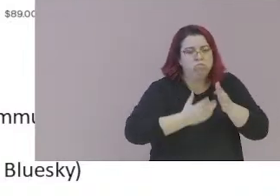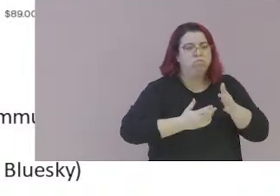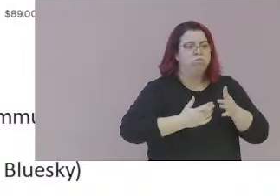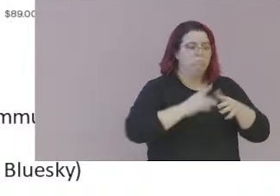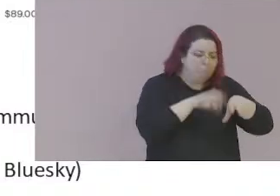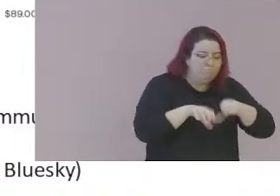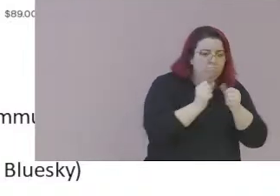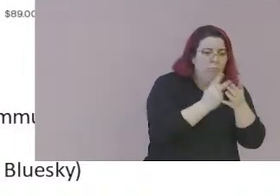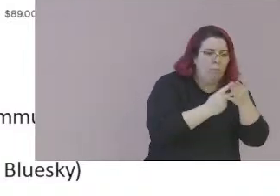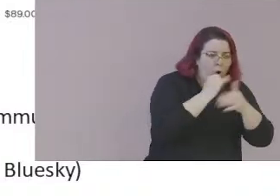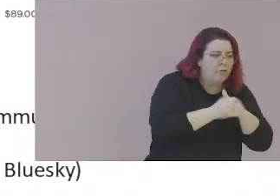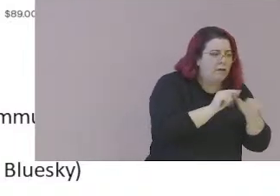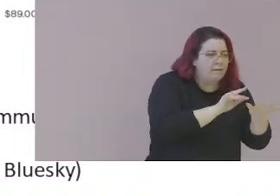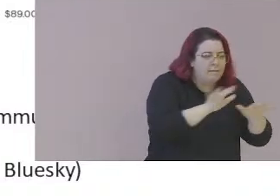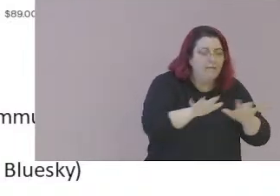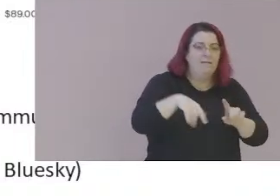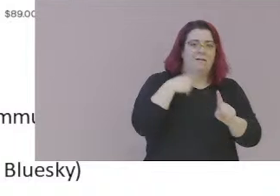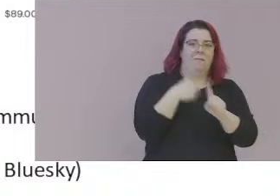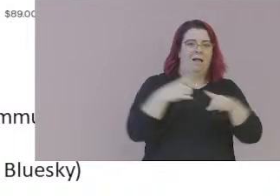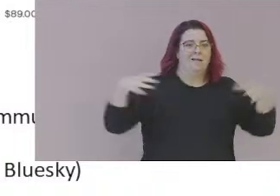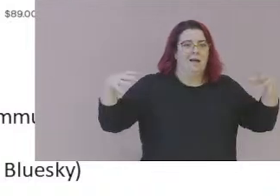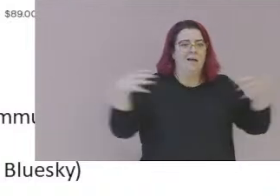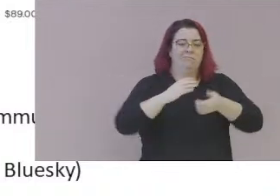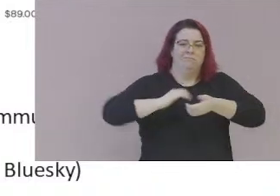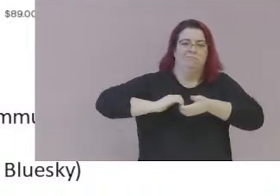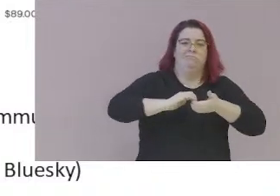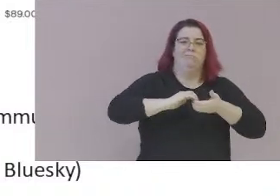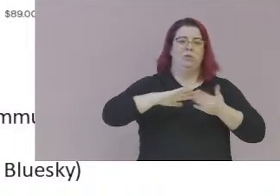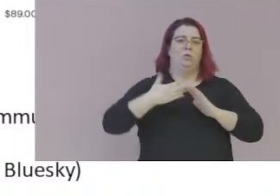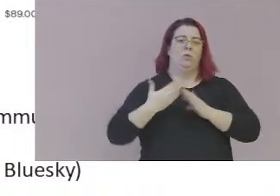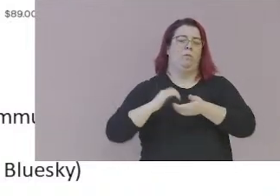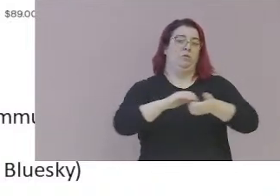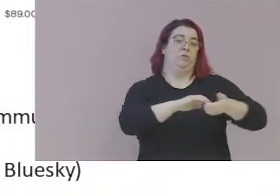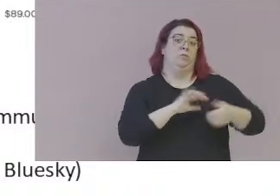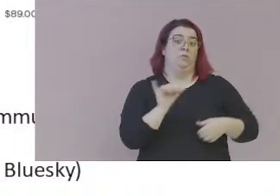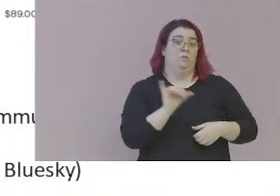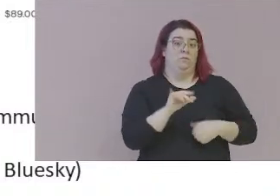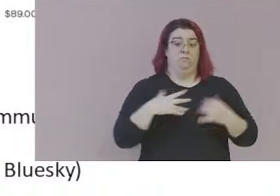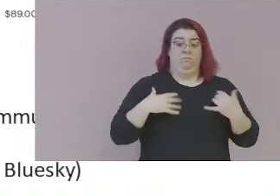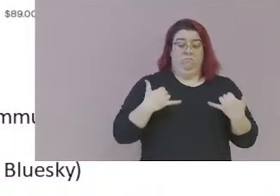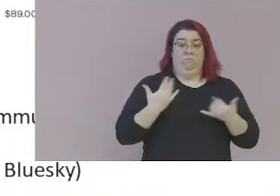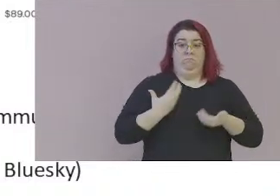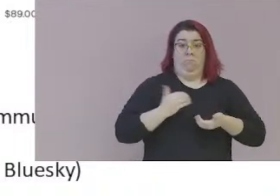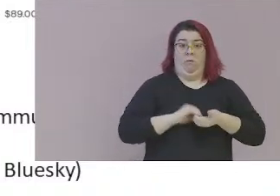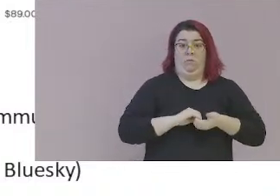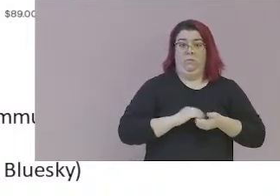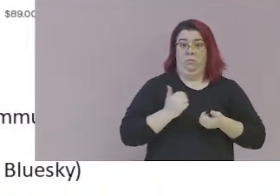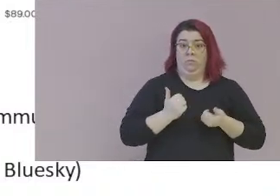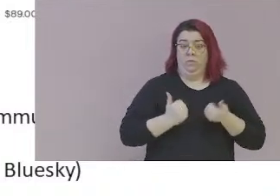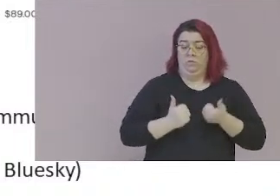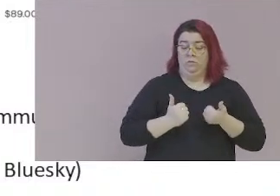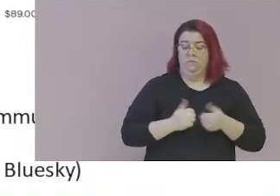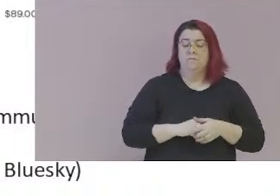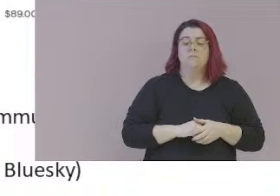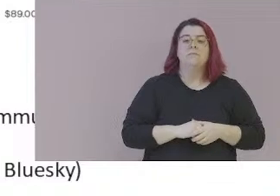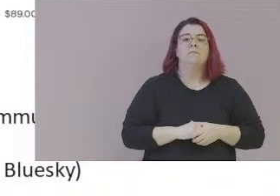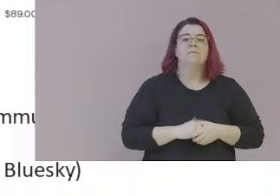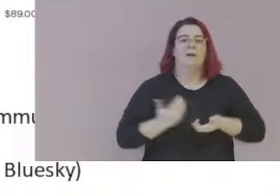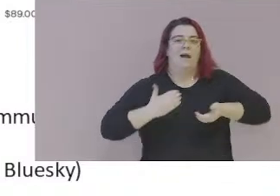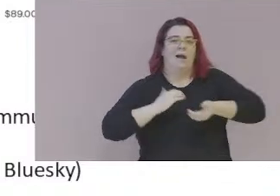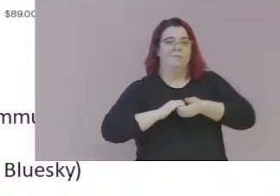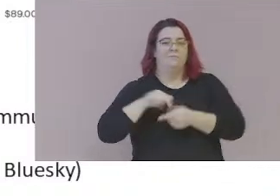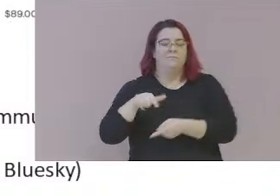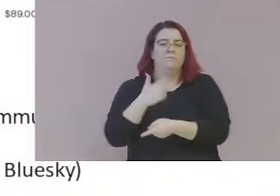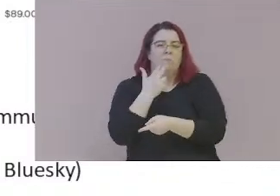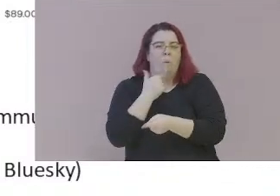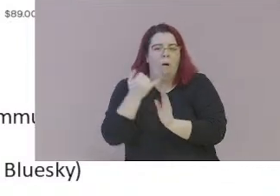we organize a number of community partnerships. Right now, our partnership, we're working with small